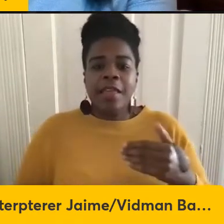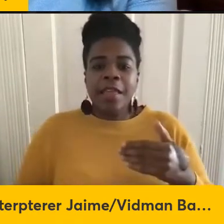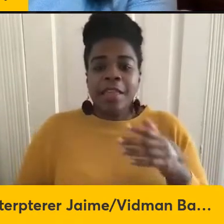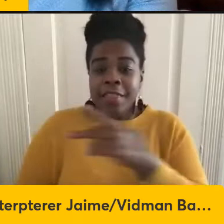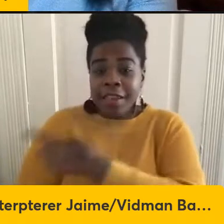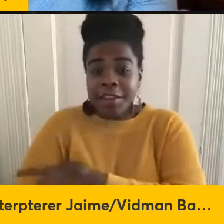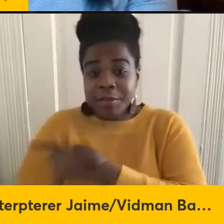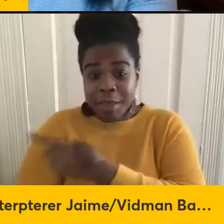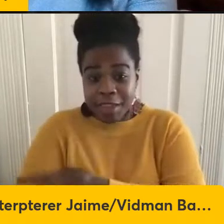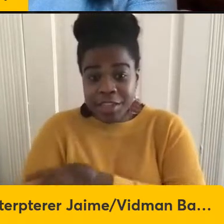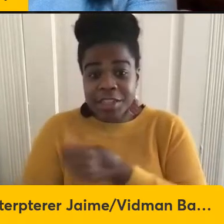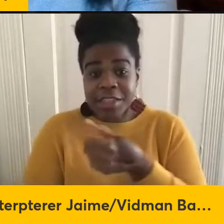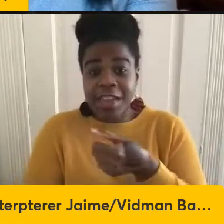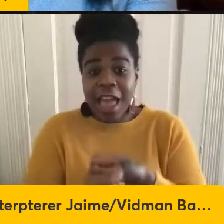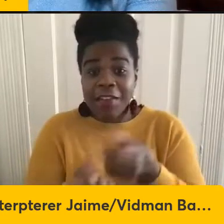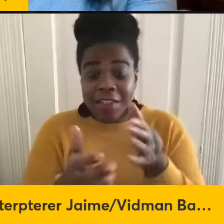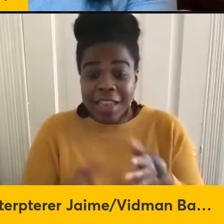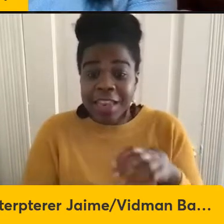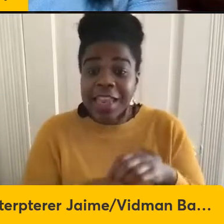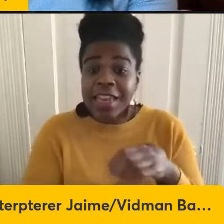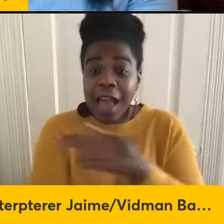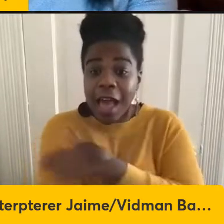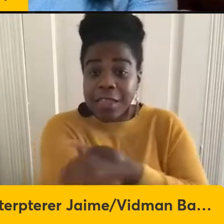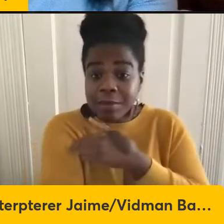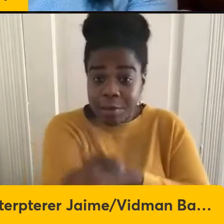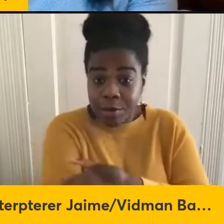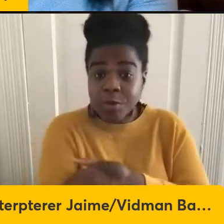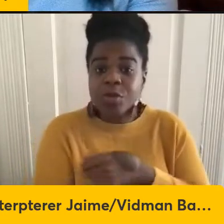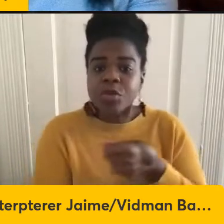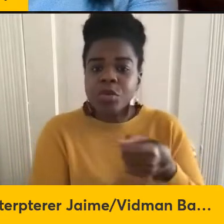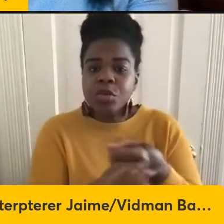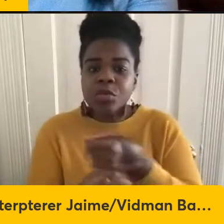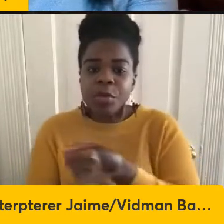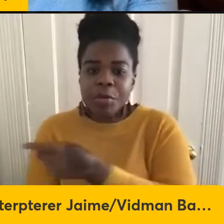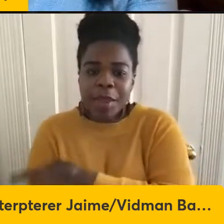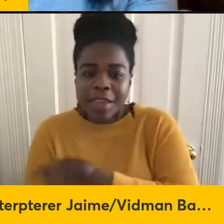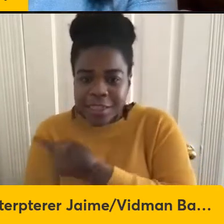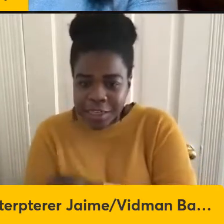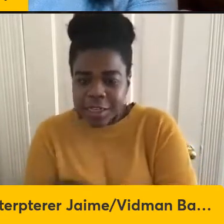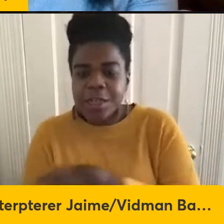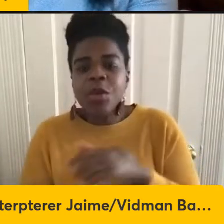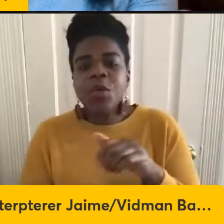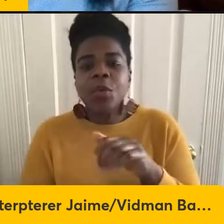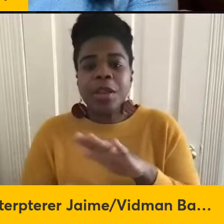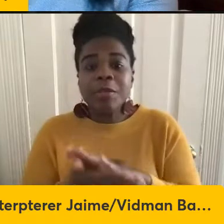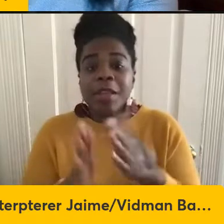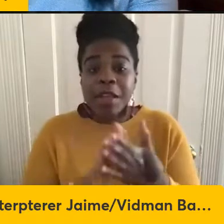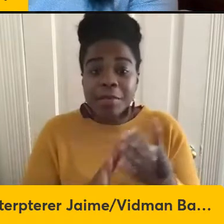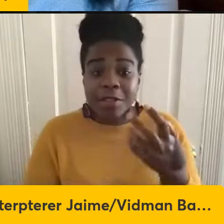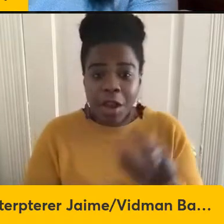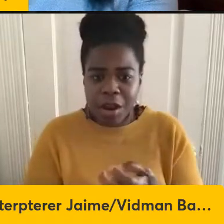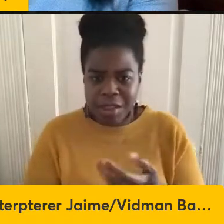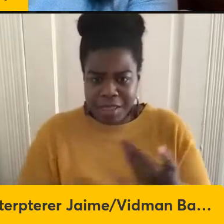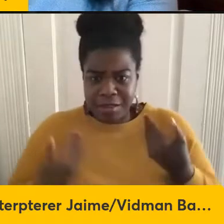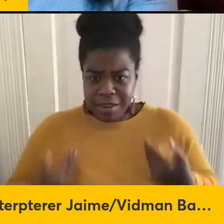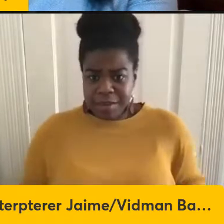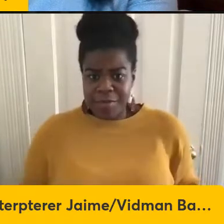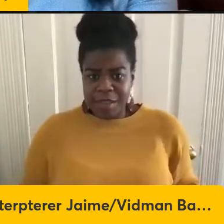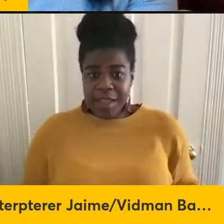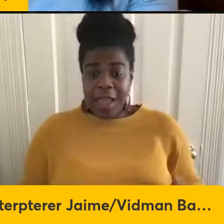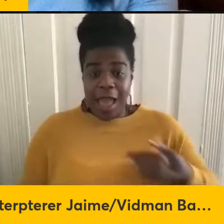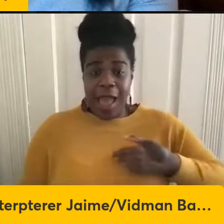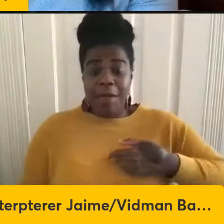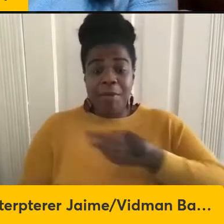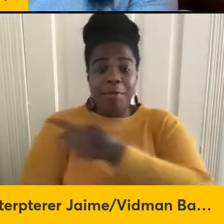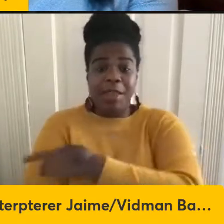patient advocates that could be at a hospital to help support patients when things get difficult. But then there's myself. As a patient,